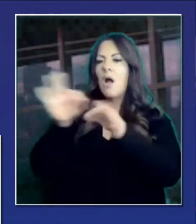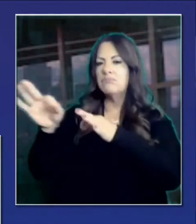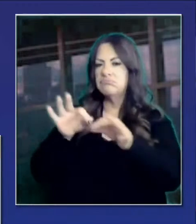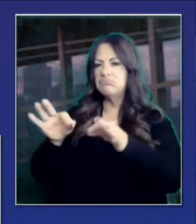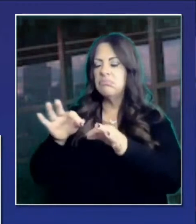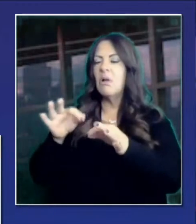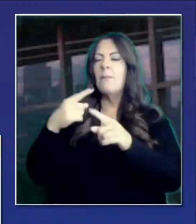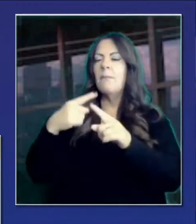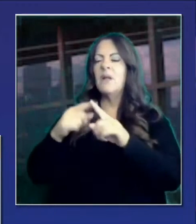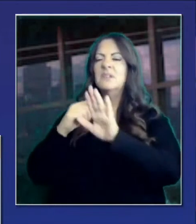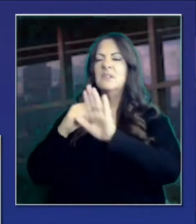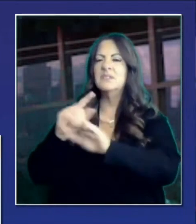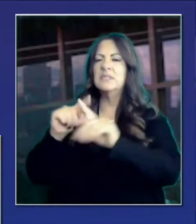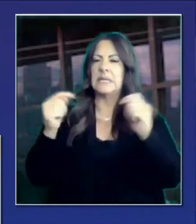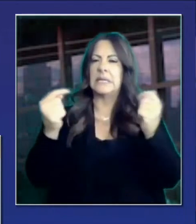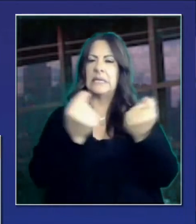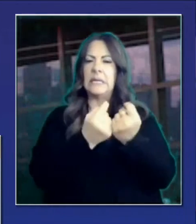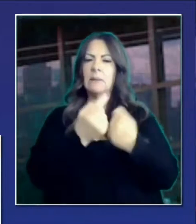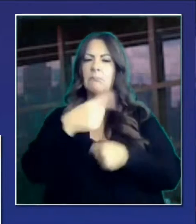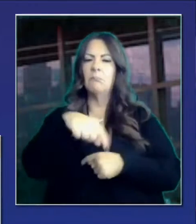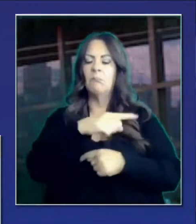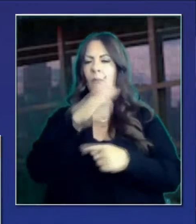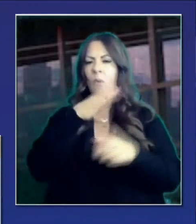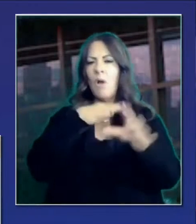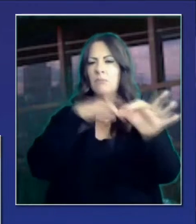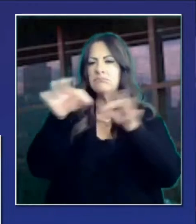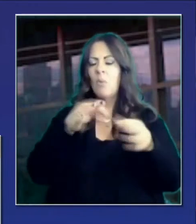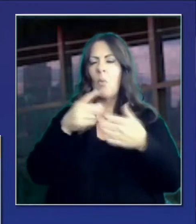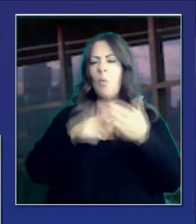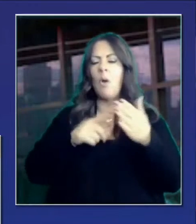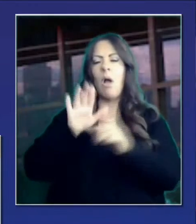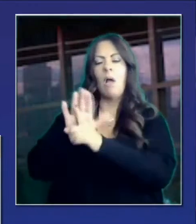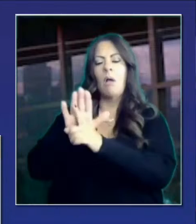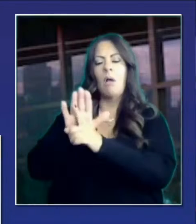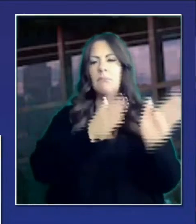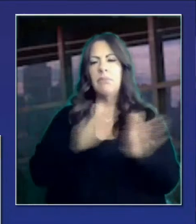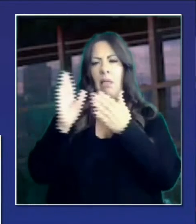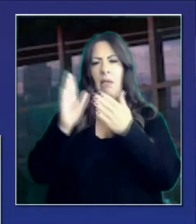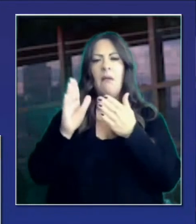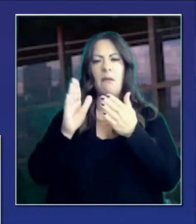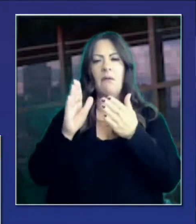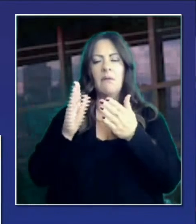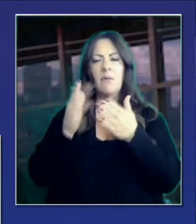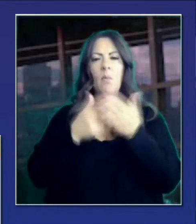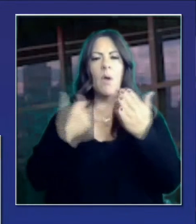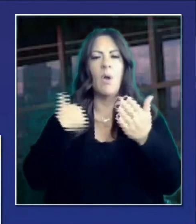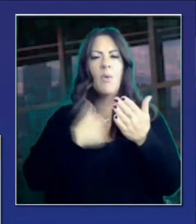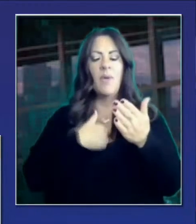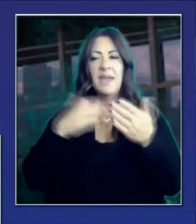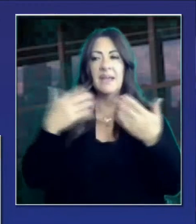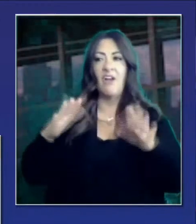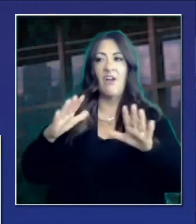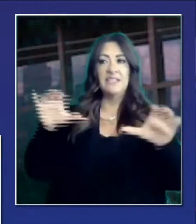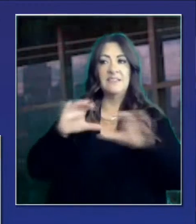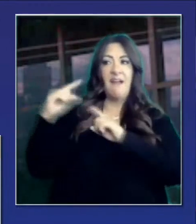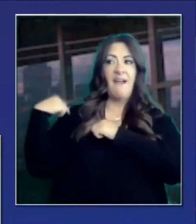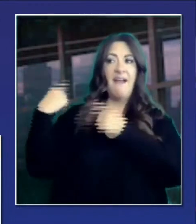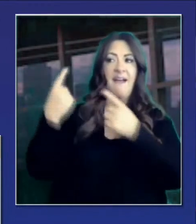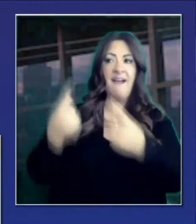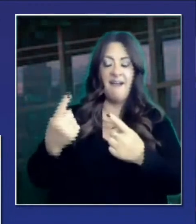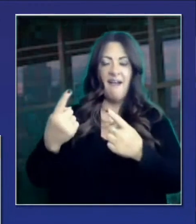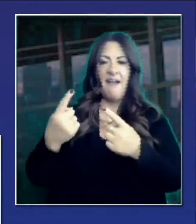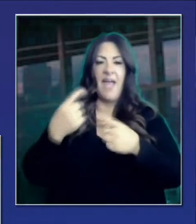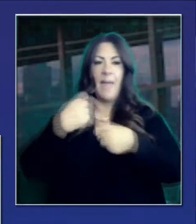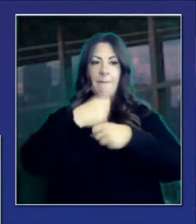others, more details of that plan and what we've done in the last few weeks to architect this in a